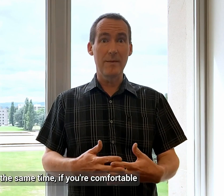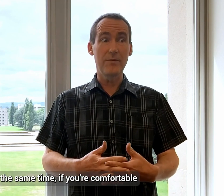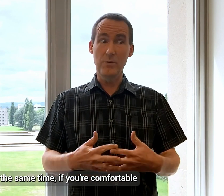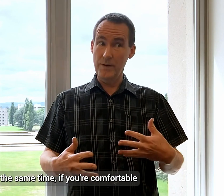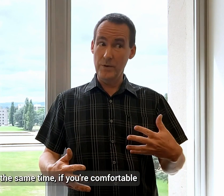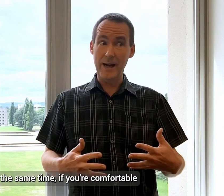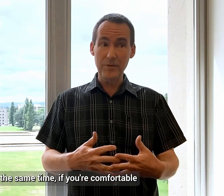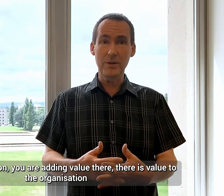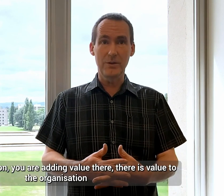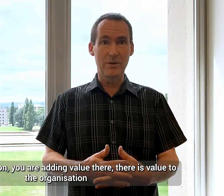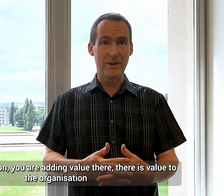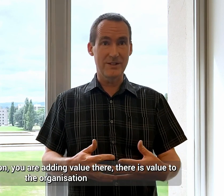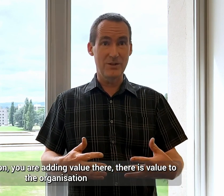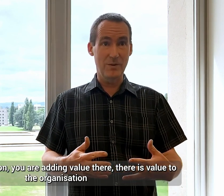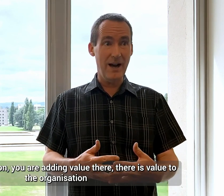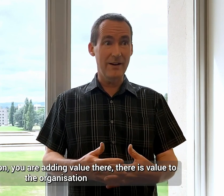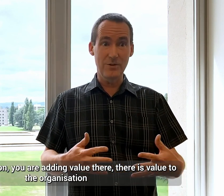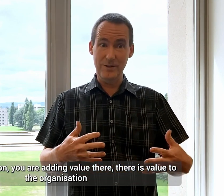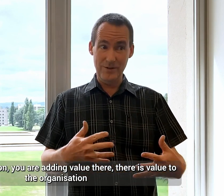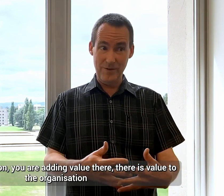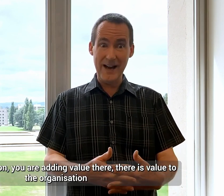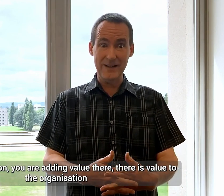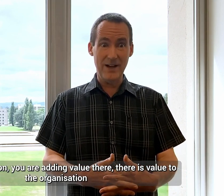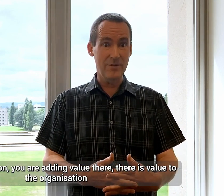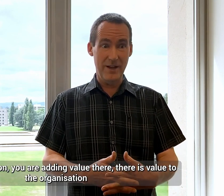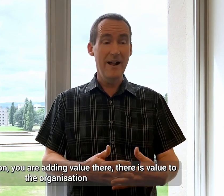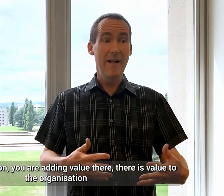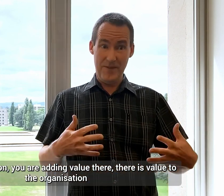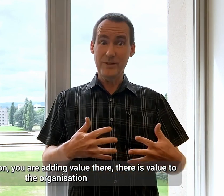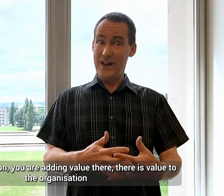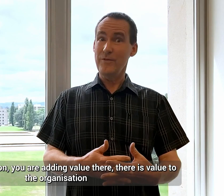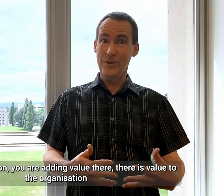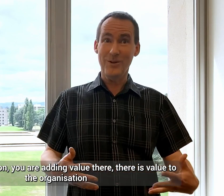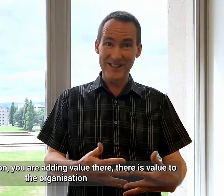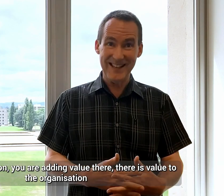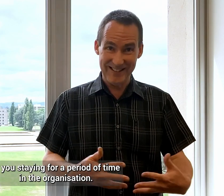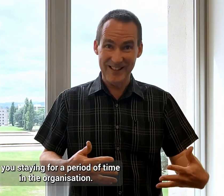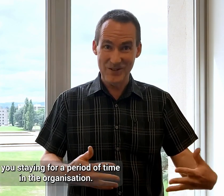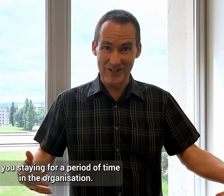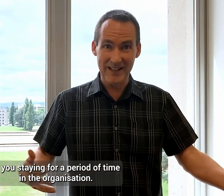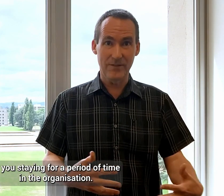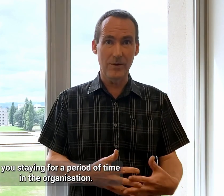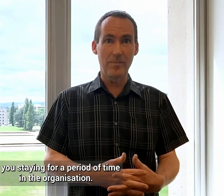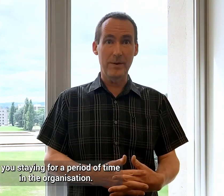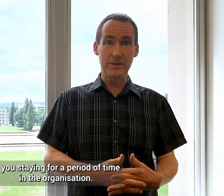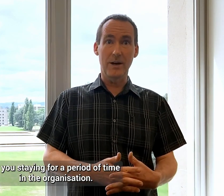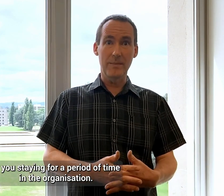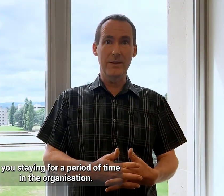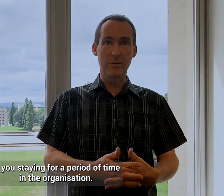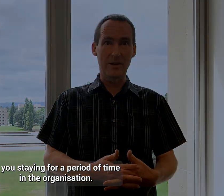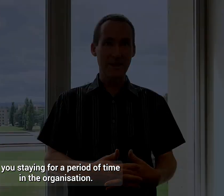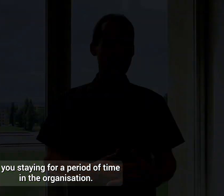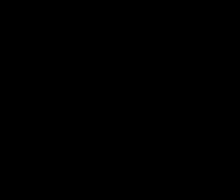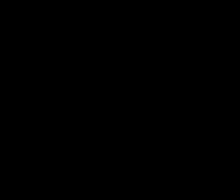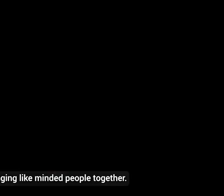same time, if you're comfortable in the organisation, you are, you're adding value there. There is value for the organisation and you're staying for a long period of time